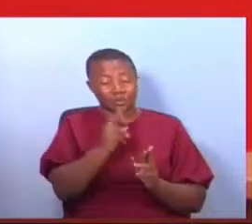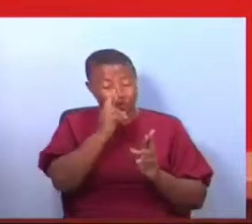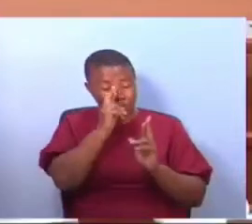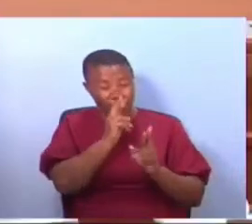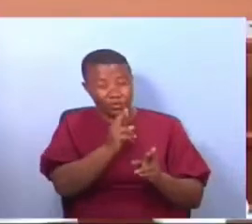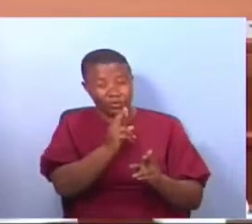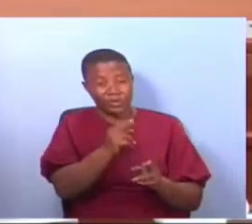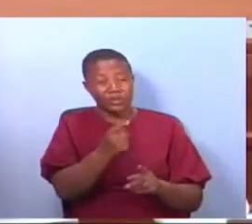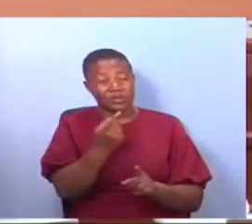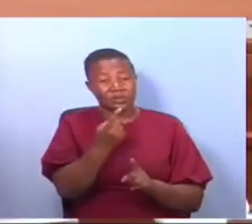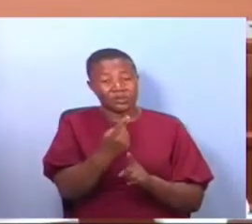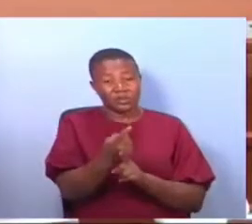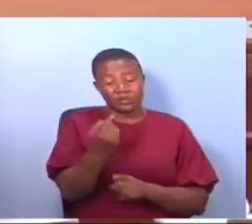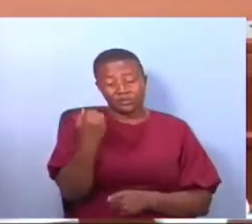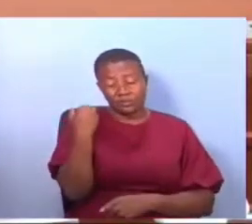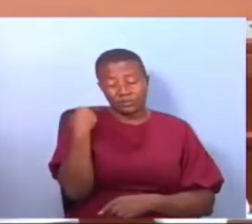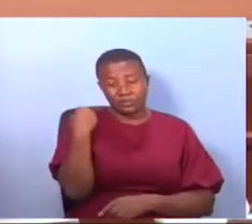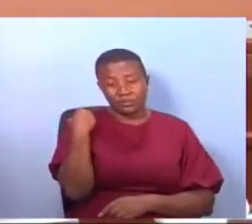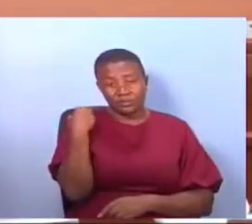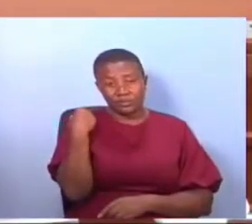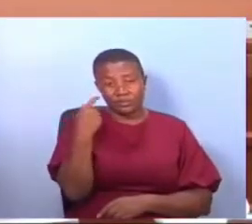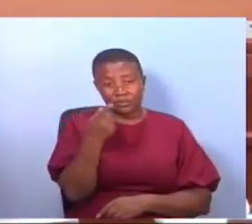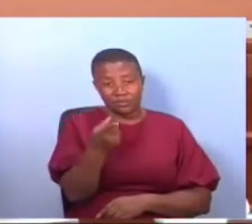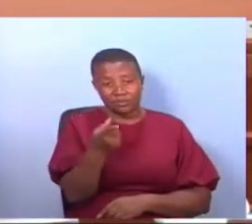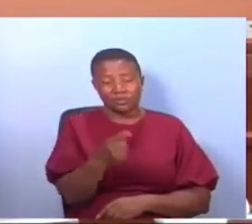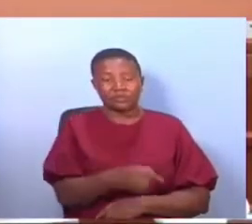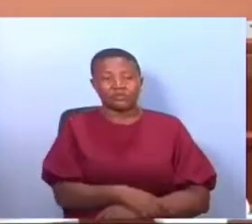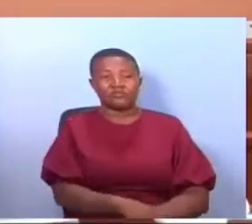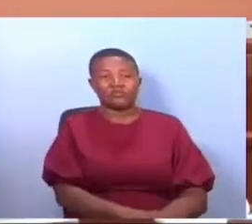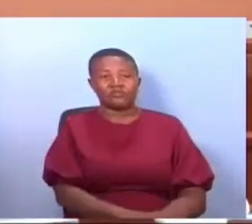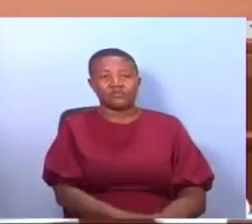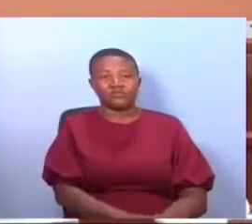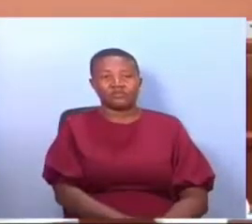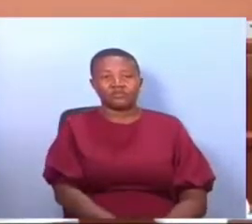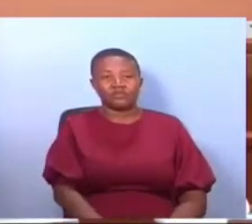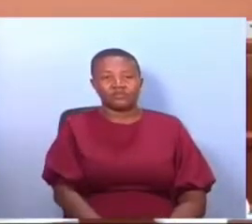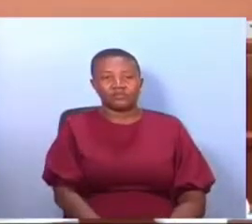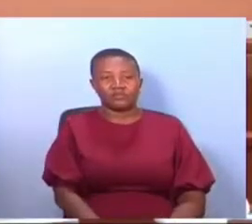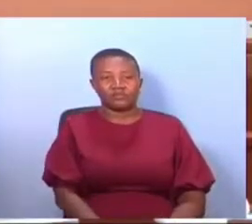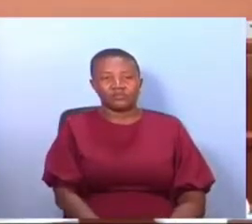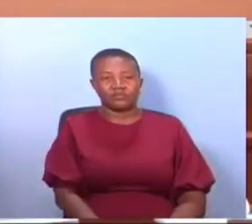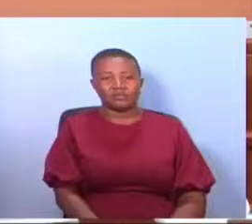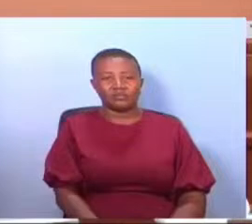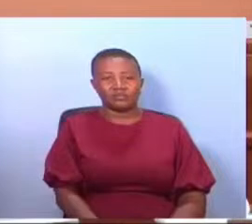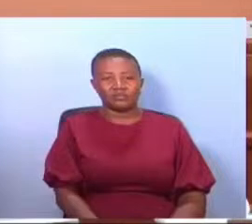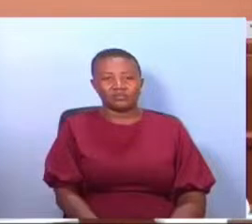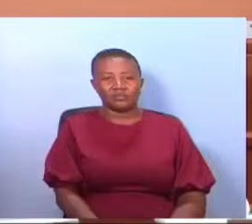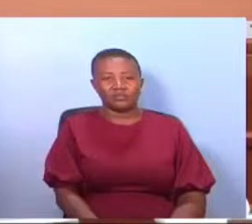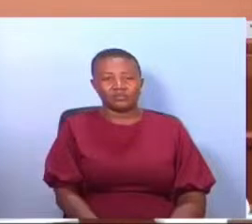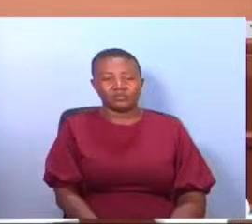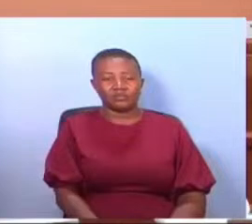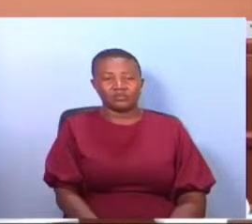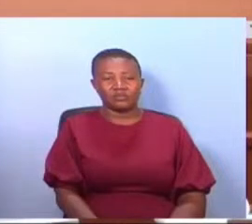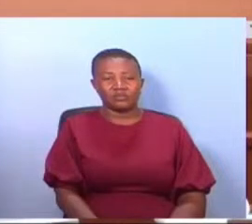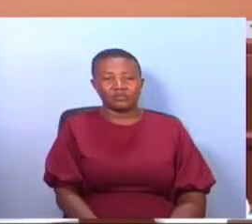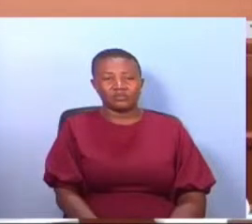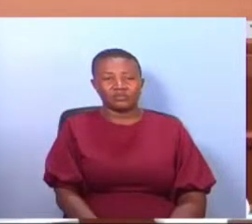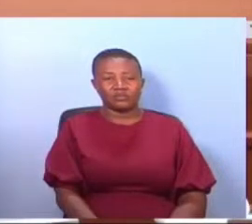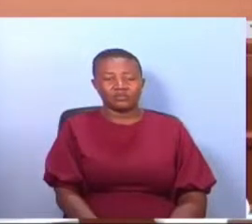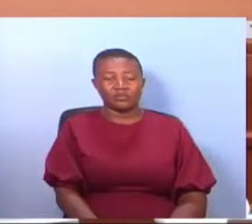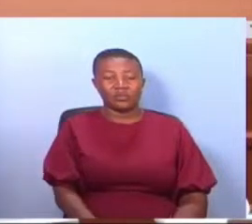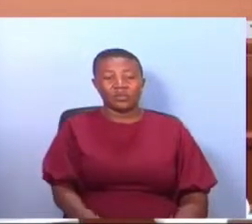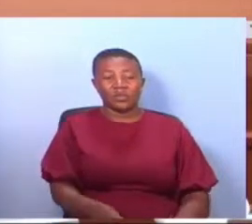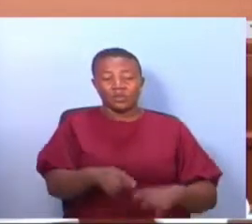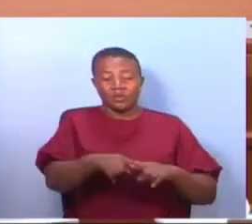just to draw your attention, after you gave the consequential directives, based on what the Honorable Kofi